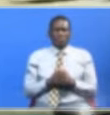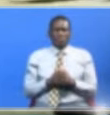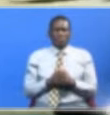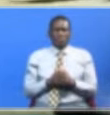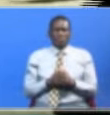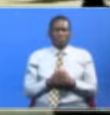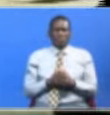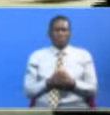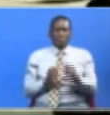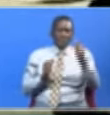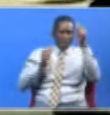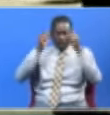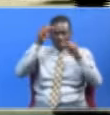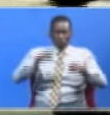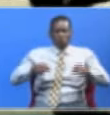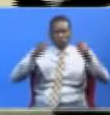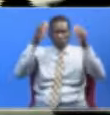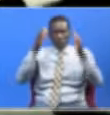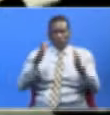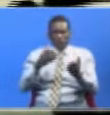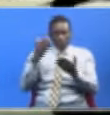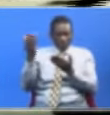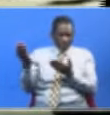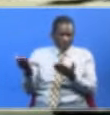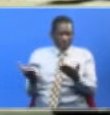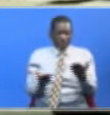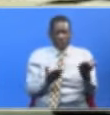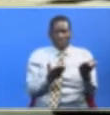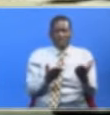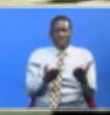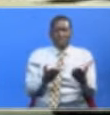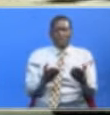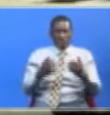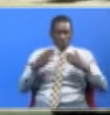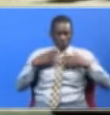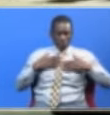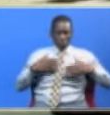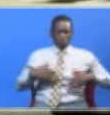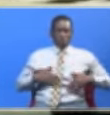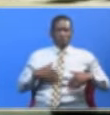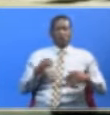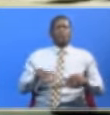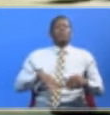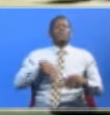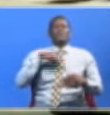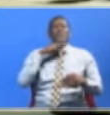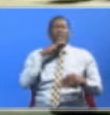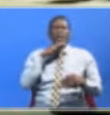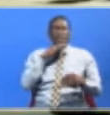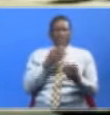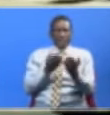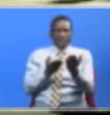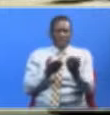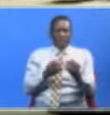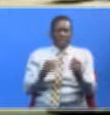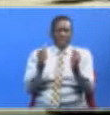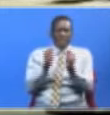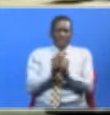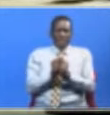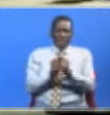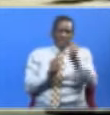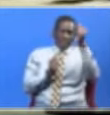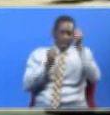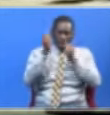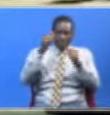Military officers receiving what would be the bodies of the departed servicemen, the 10 of them that were